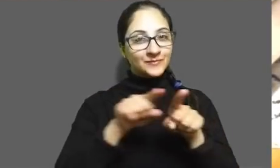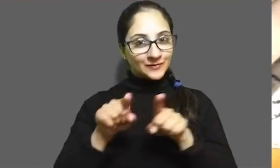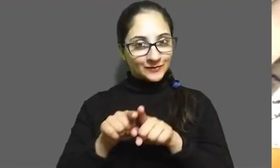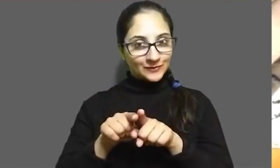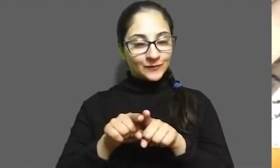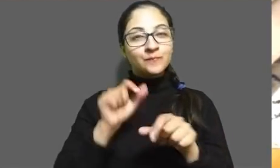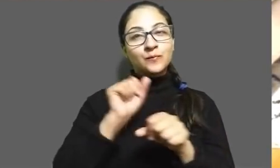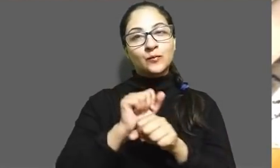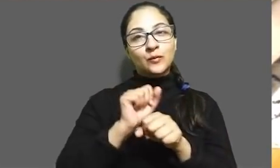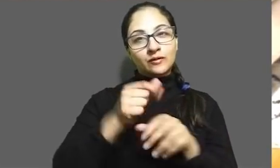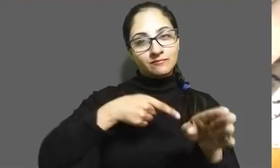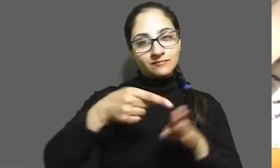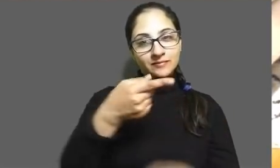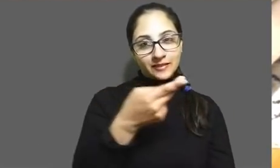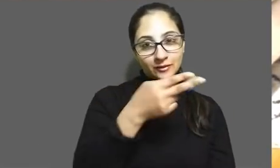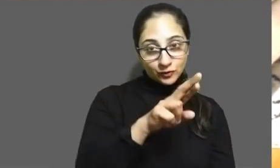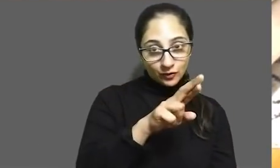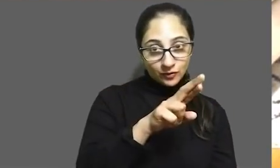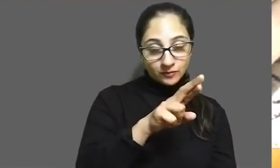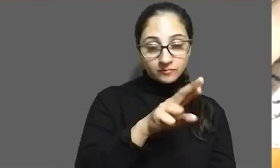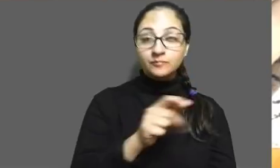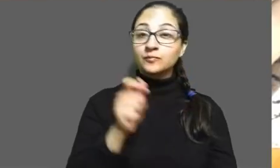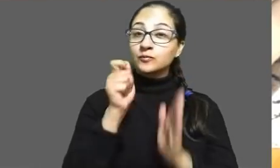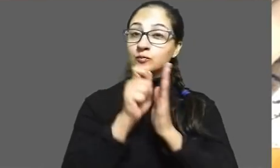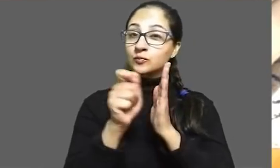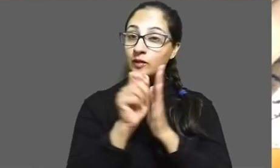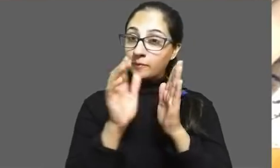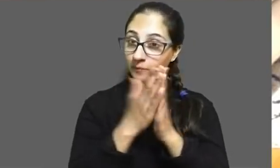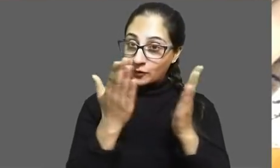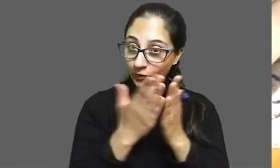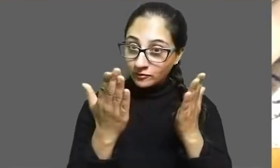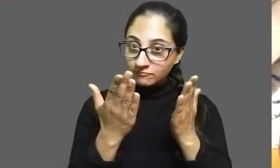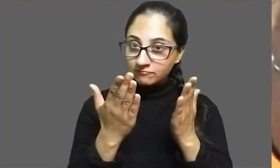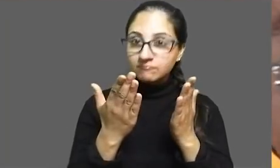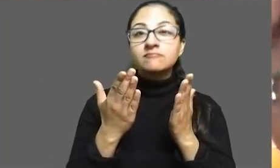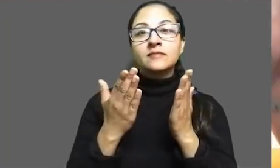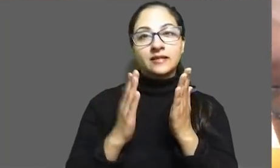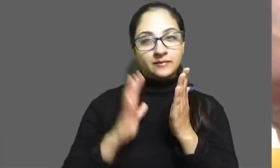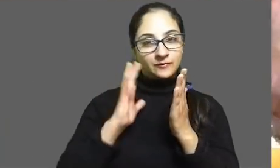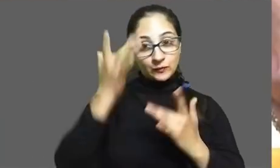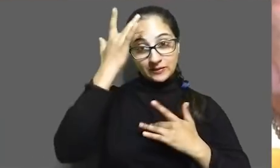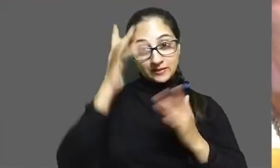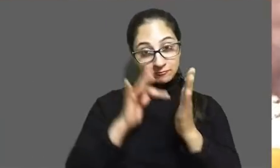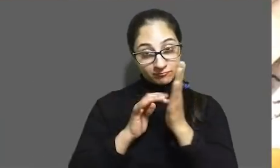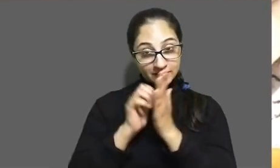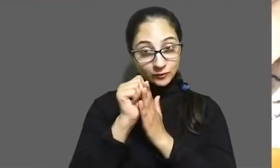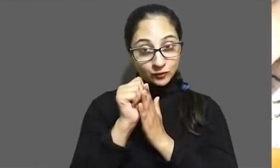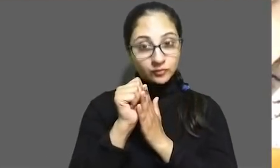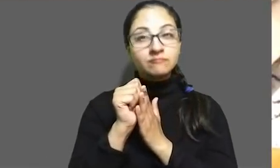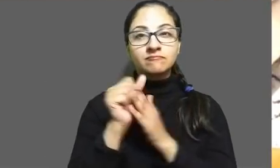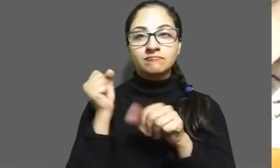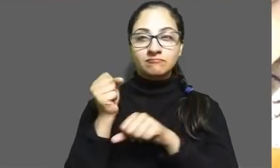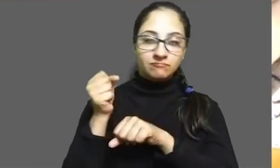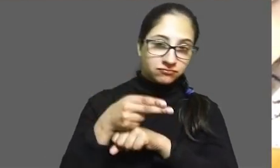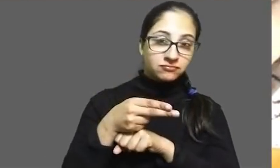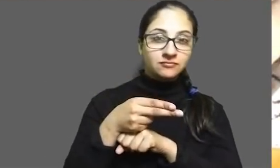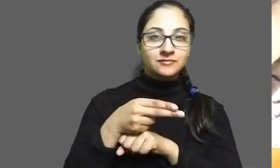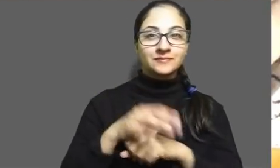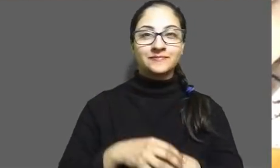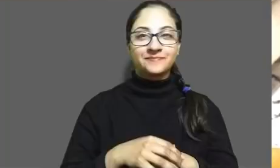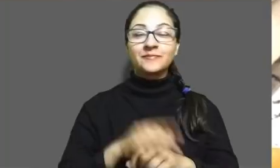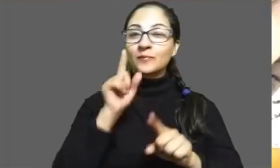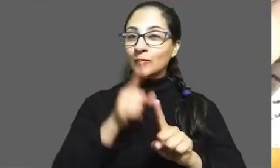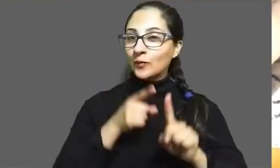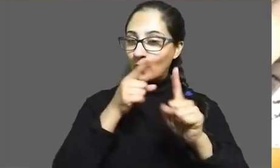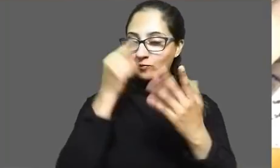HR practitioner, an author, and a cancer warrior with a huge bucket list. I'd like to extend